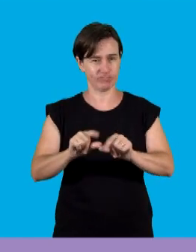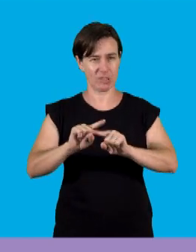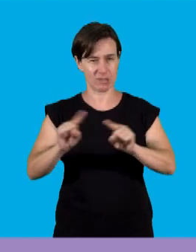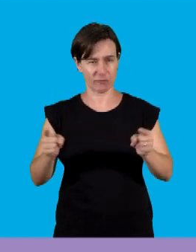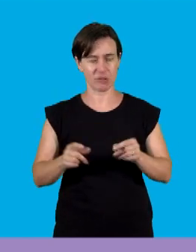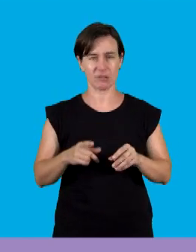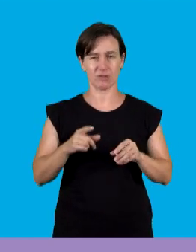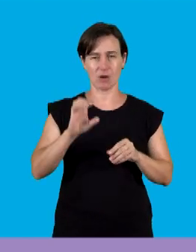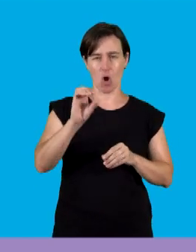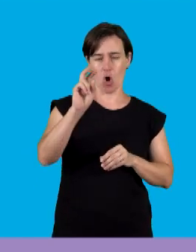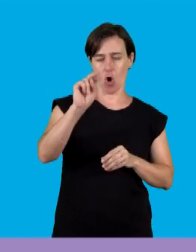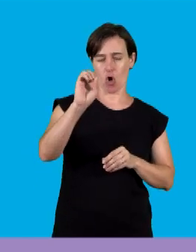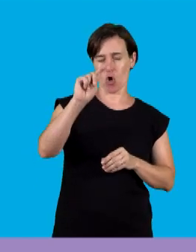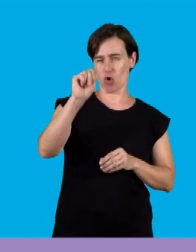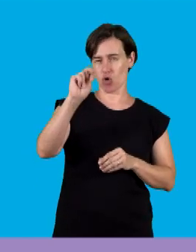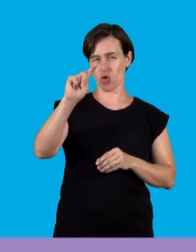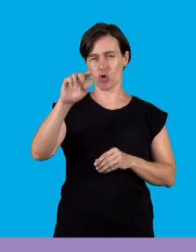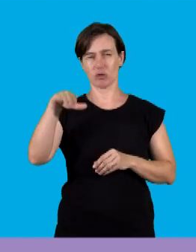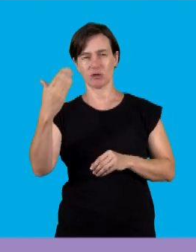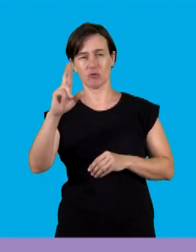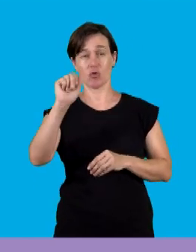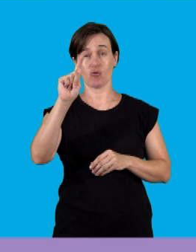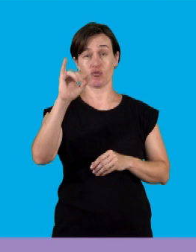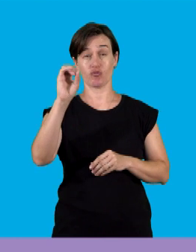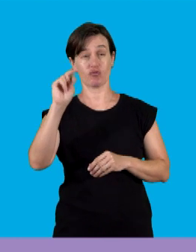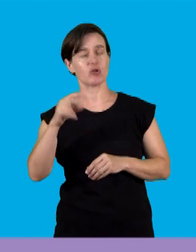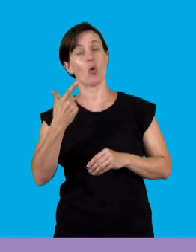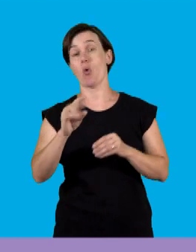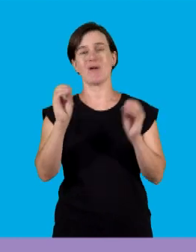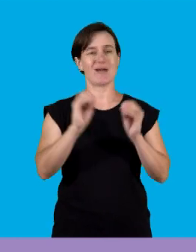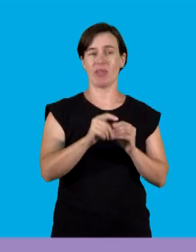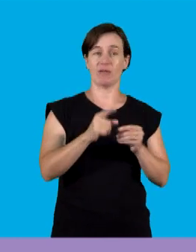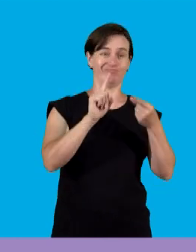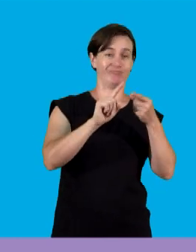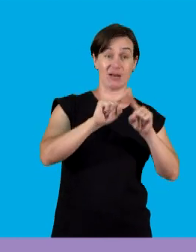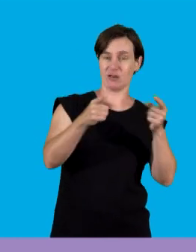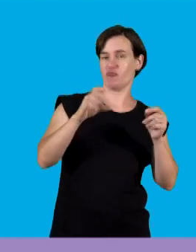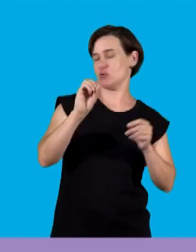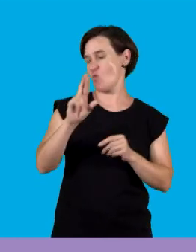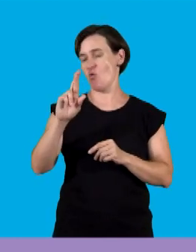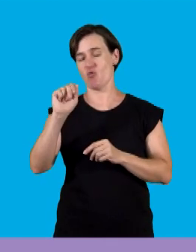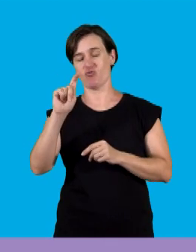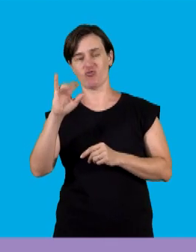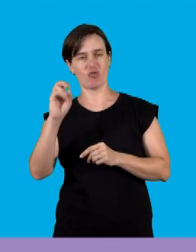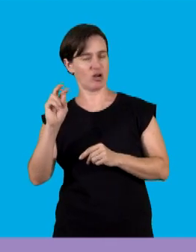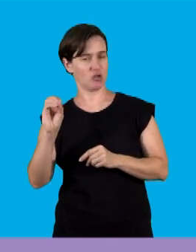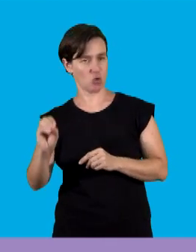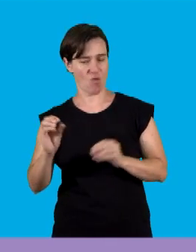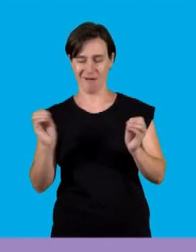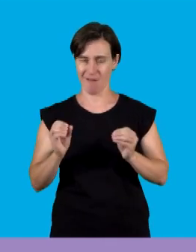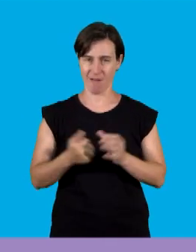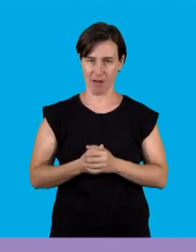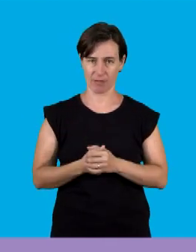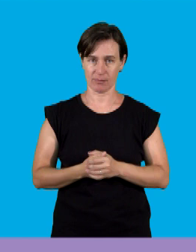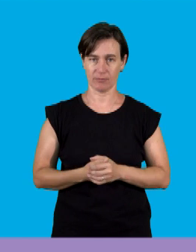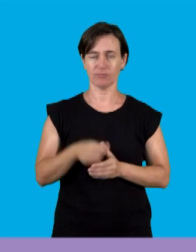constant ratio, and neither a constant difference nor a constant ratio. Looking at the concept